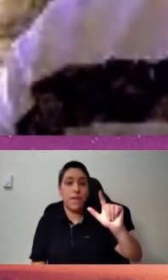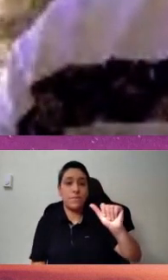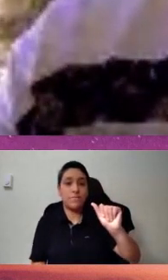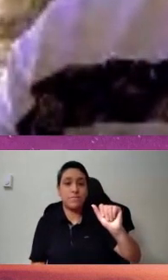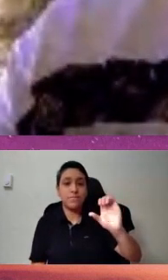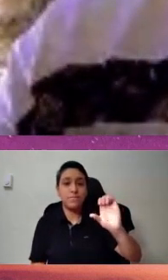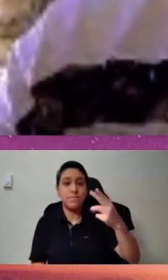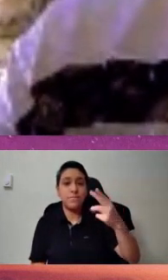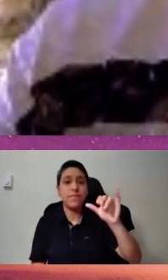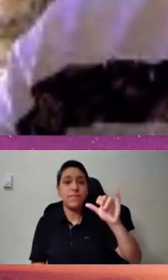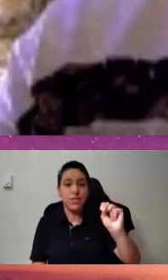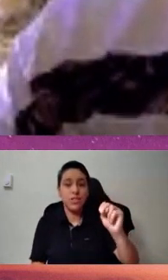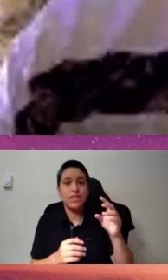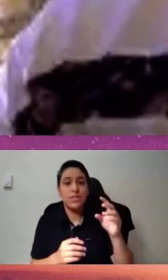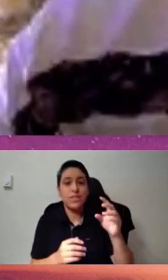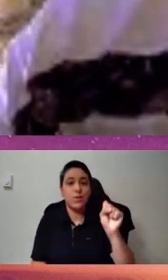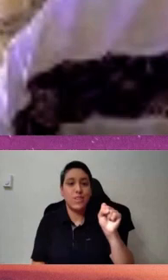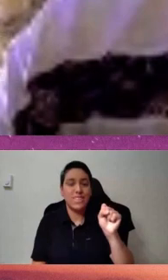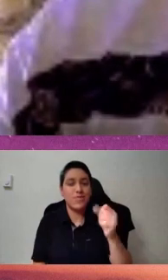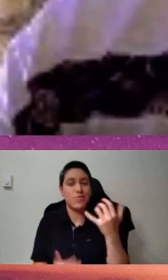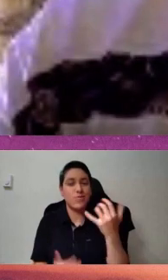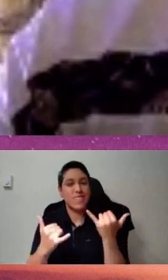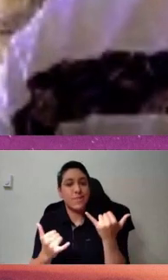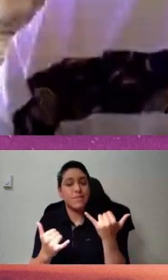currently occupied territories.